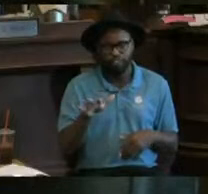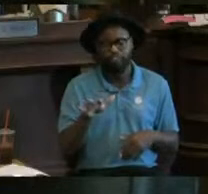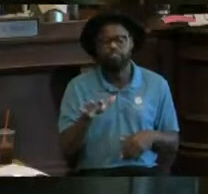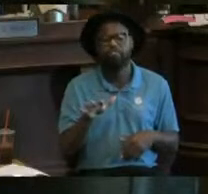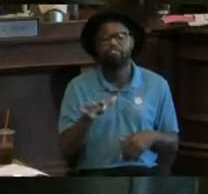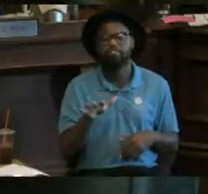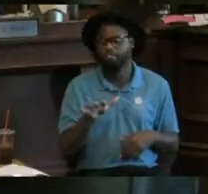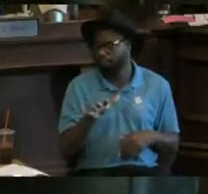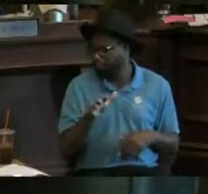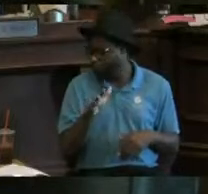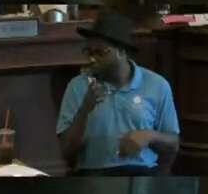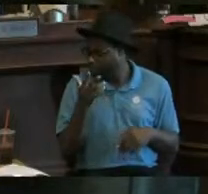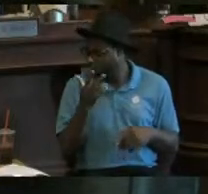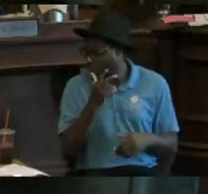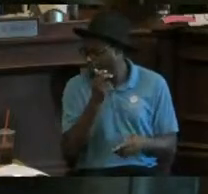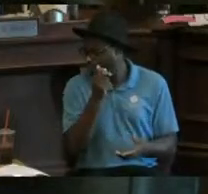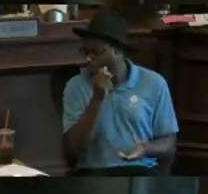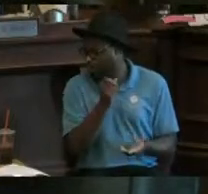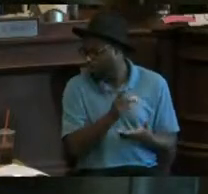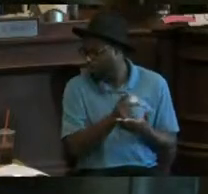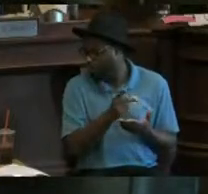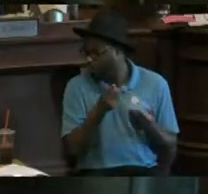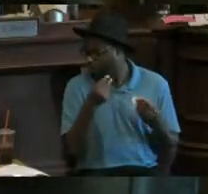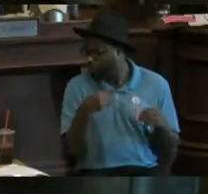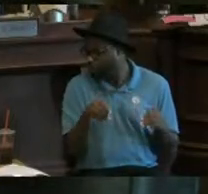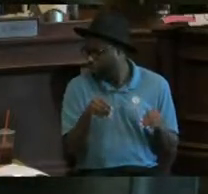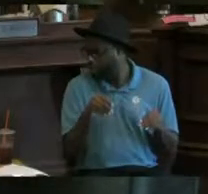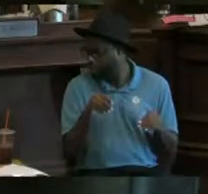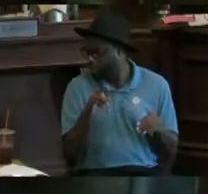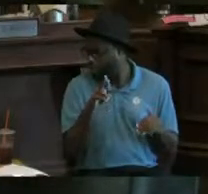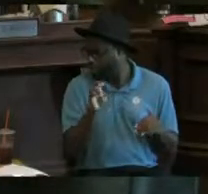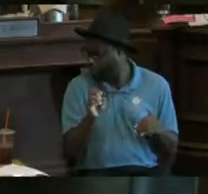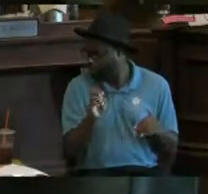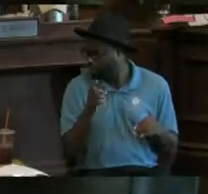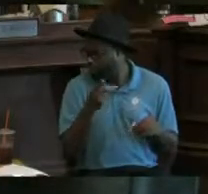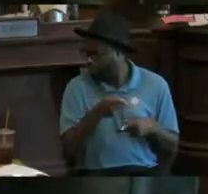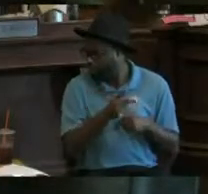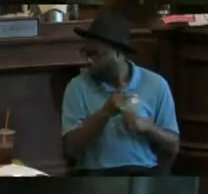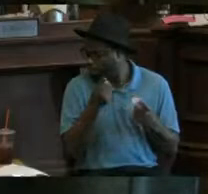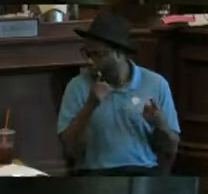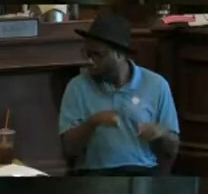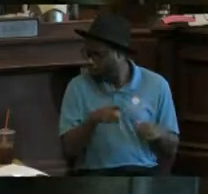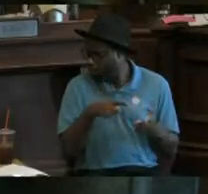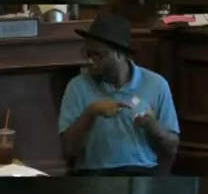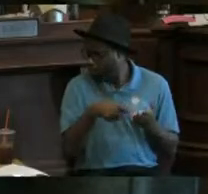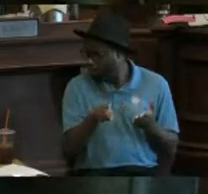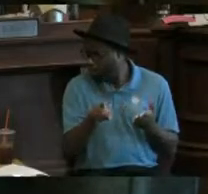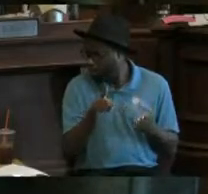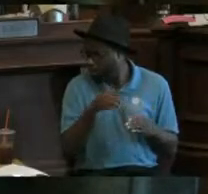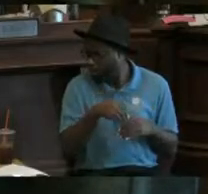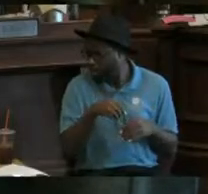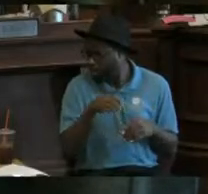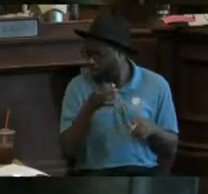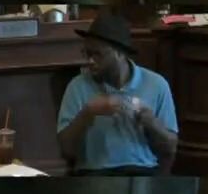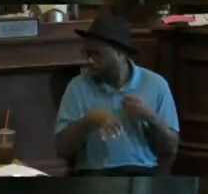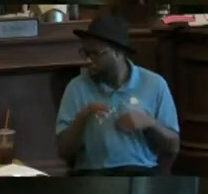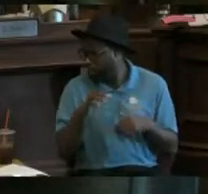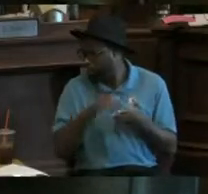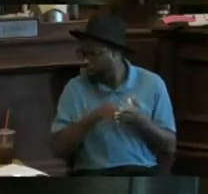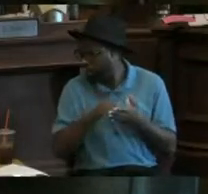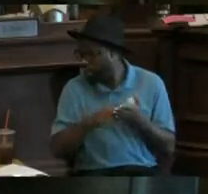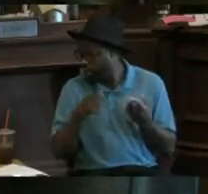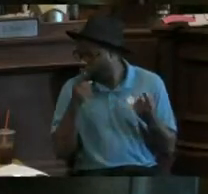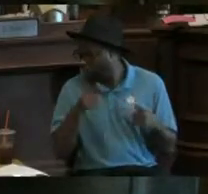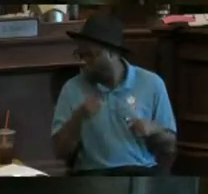355 is authorizing the sale of real estate, a loan agreement, and payment in lieu of taxes agreement for the Alta Vista 8 at St. Joseph's Park